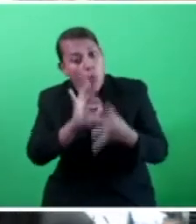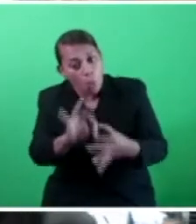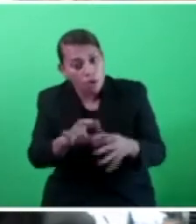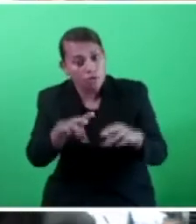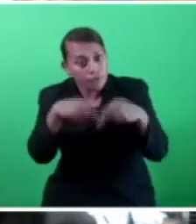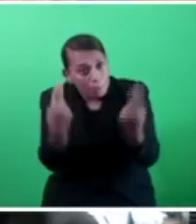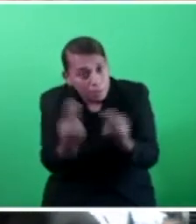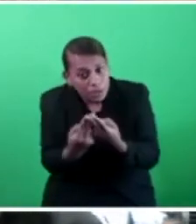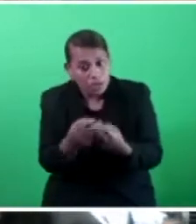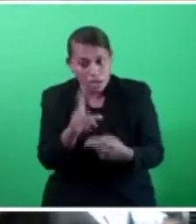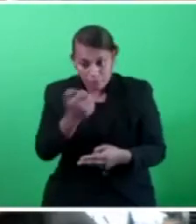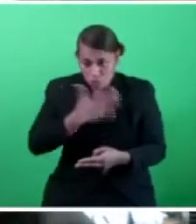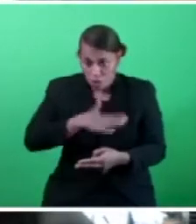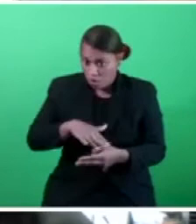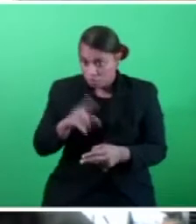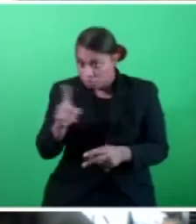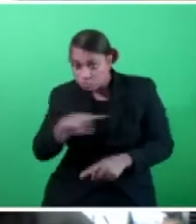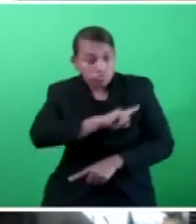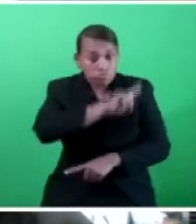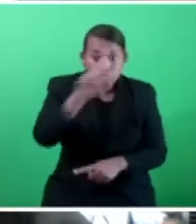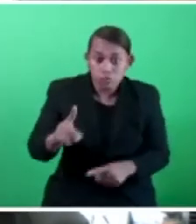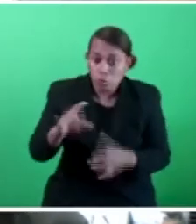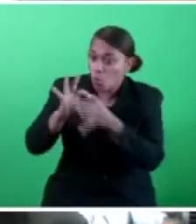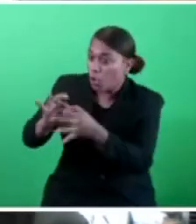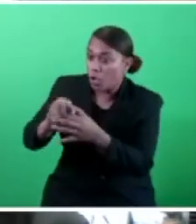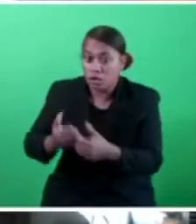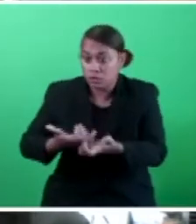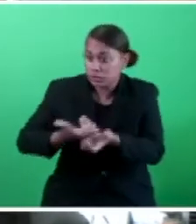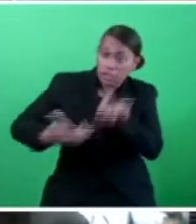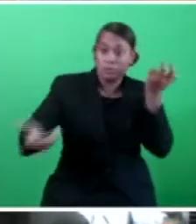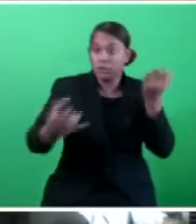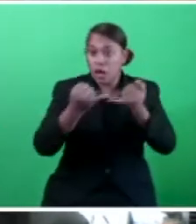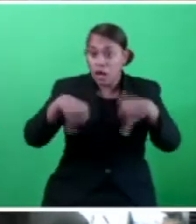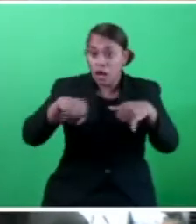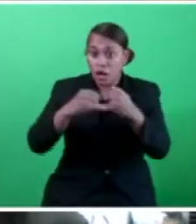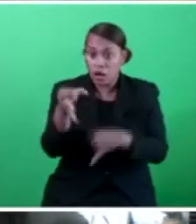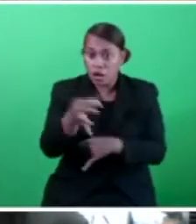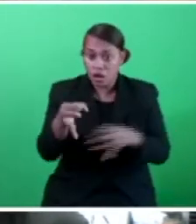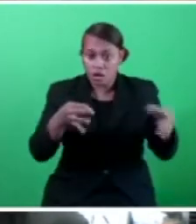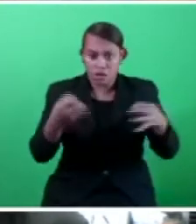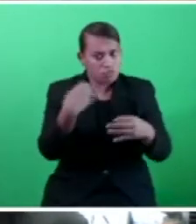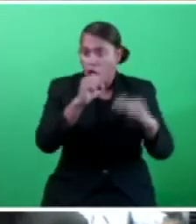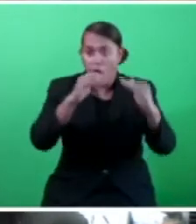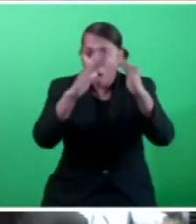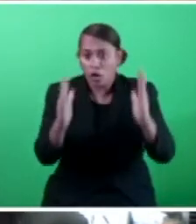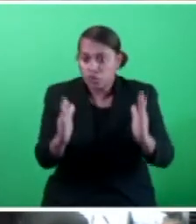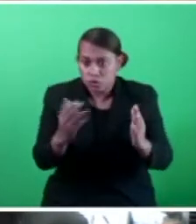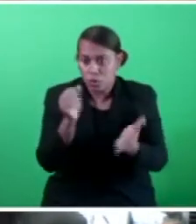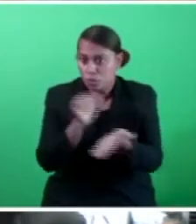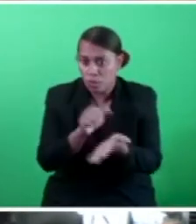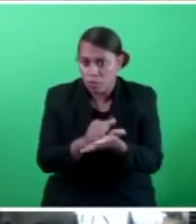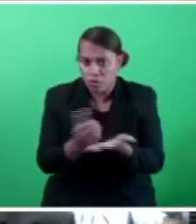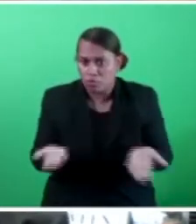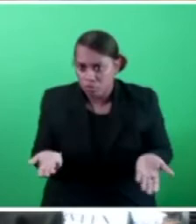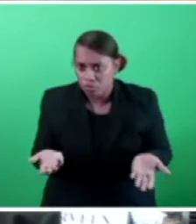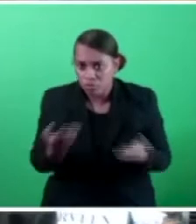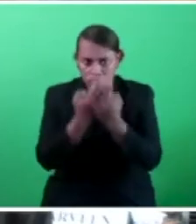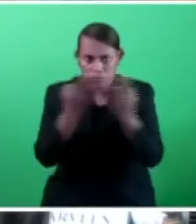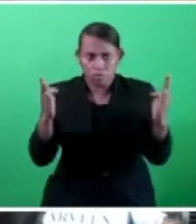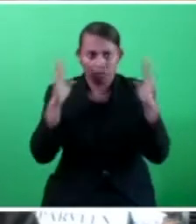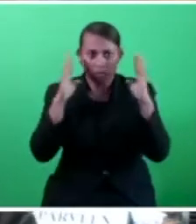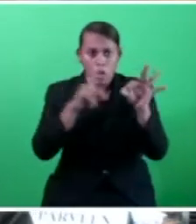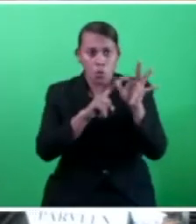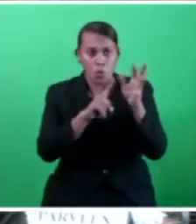like to be put on another island without any facility to look after them, knowing that there is a 98% survival